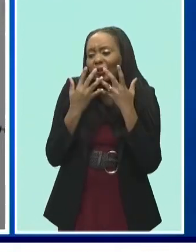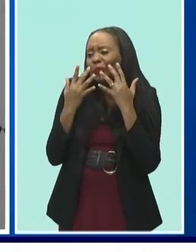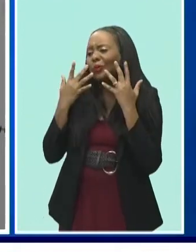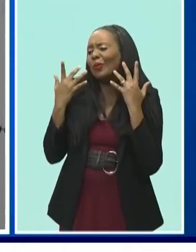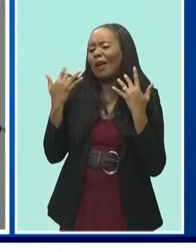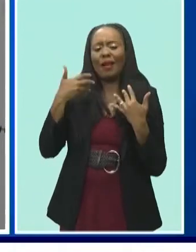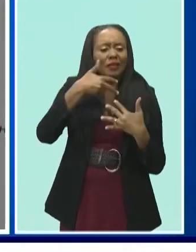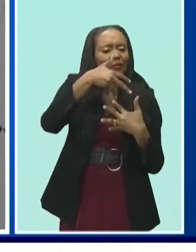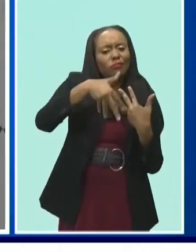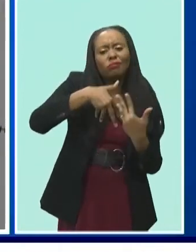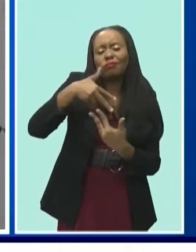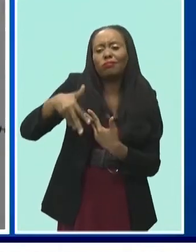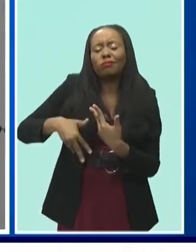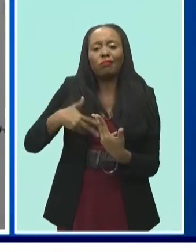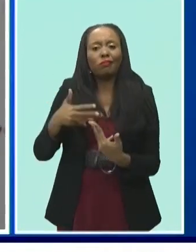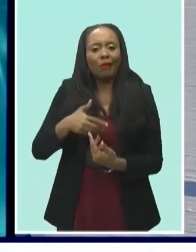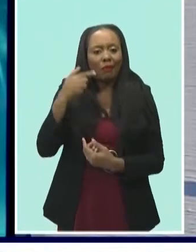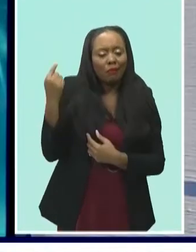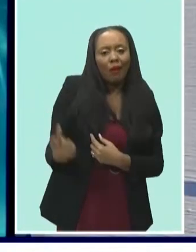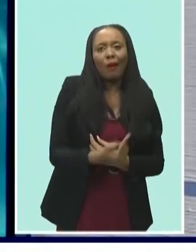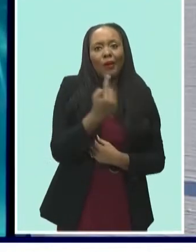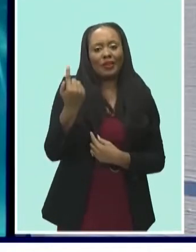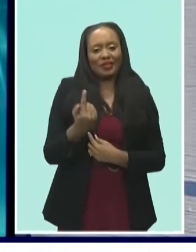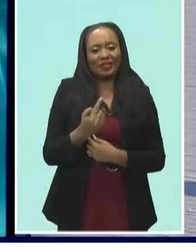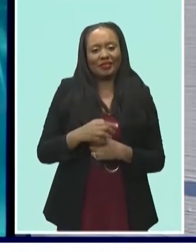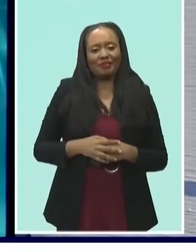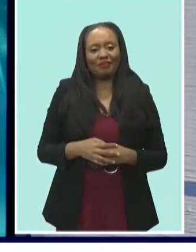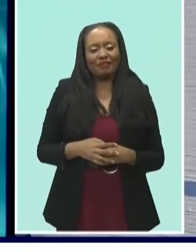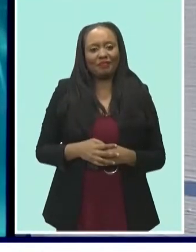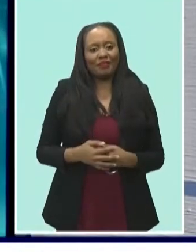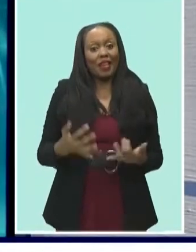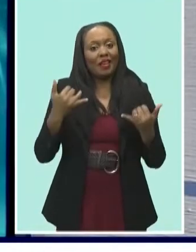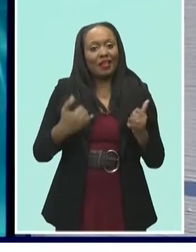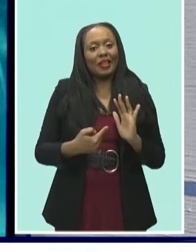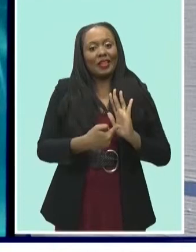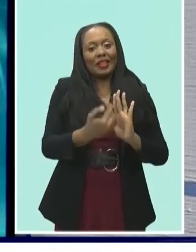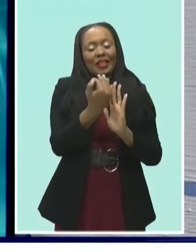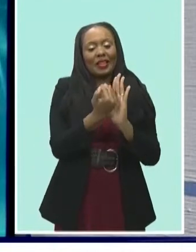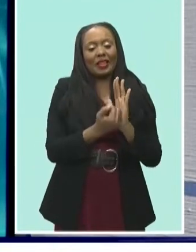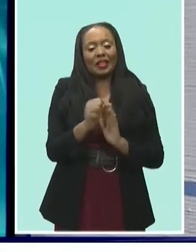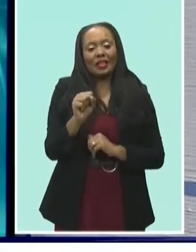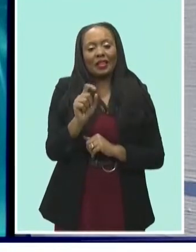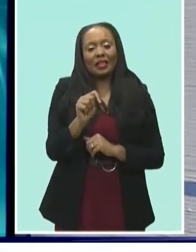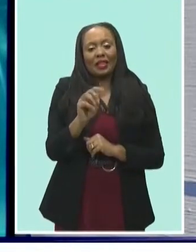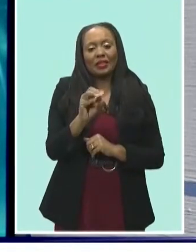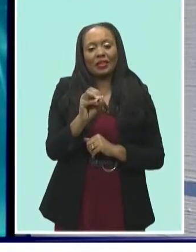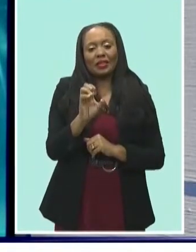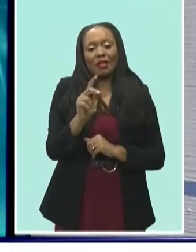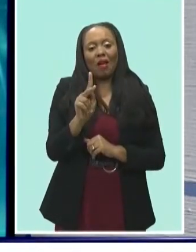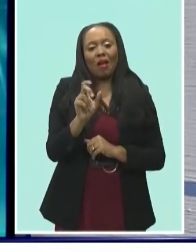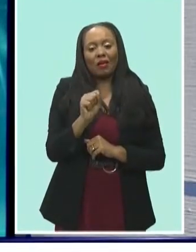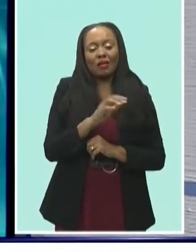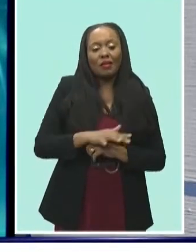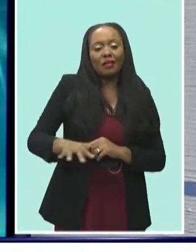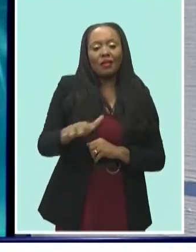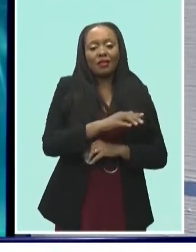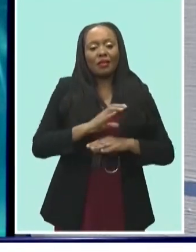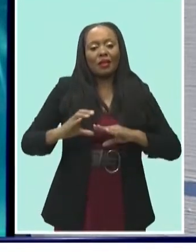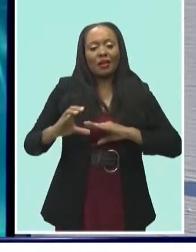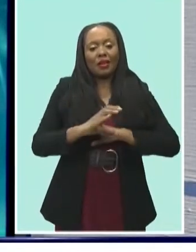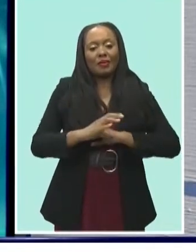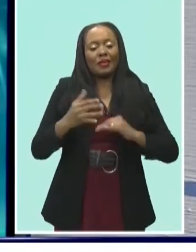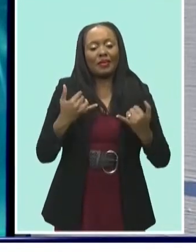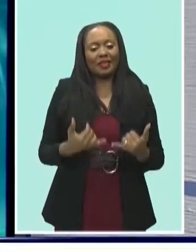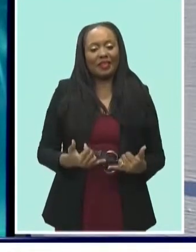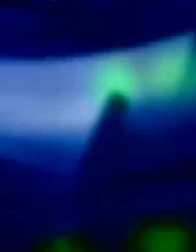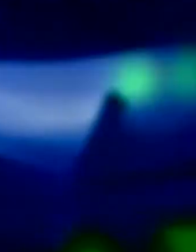personalised service every time. And it's time now to take a look at how stocks traded on selected exchanges across our